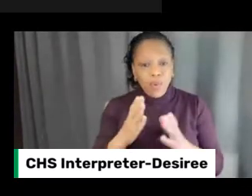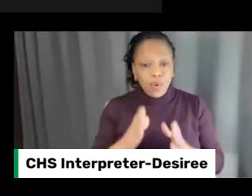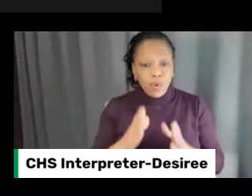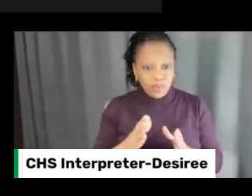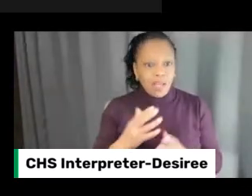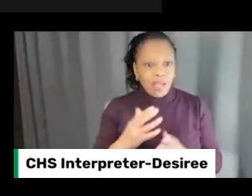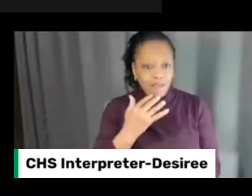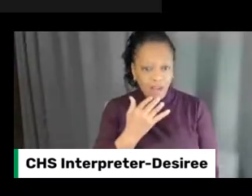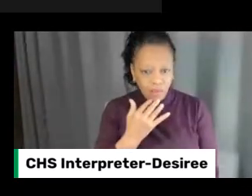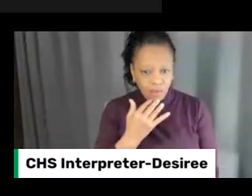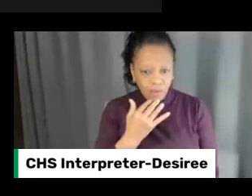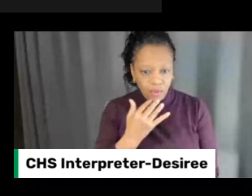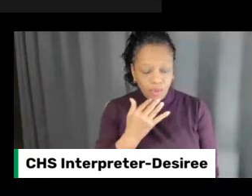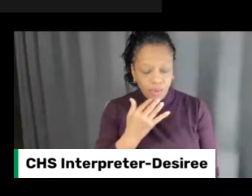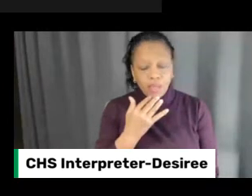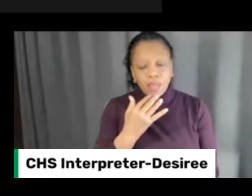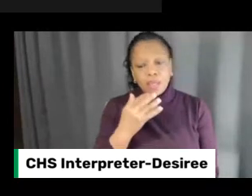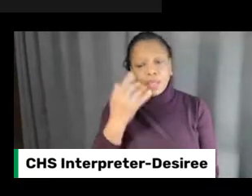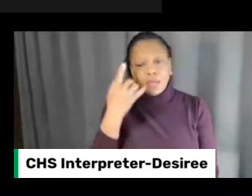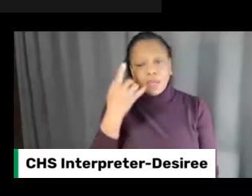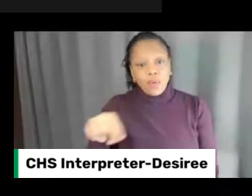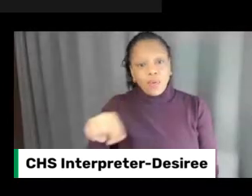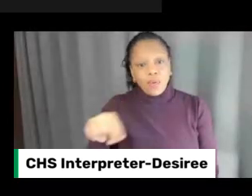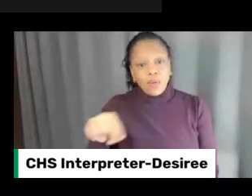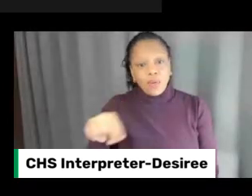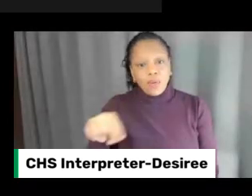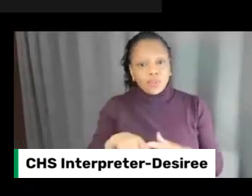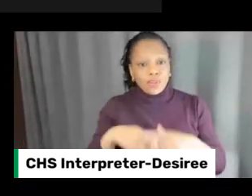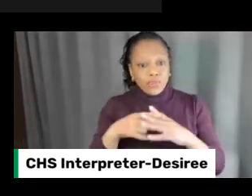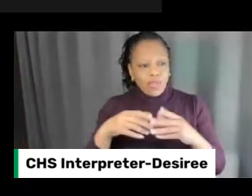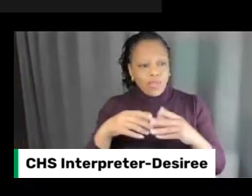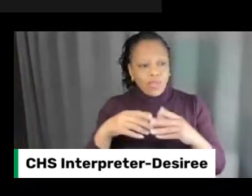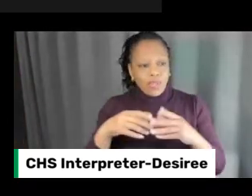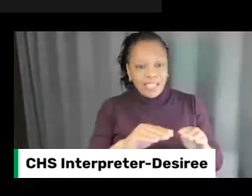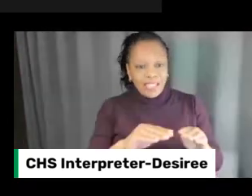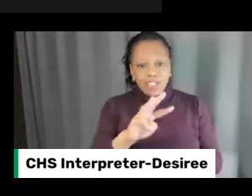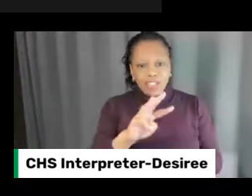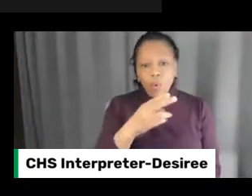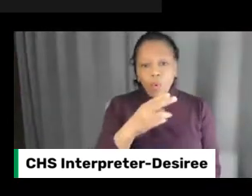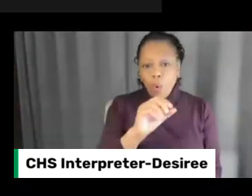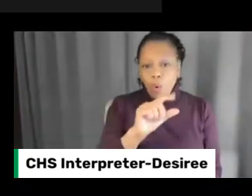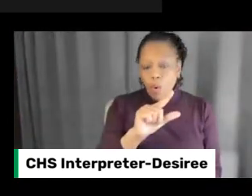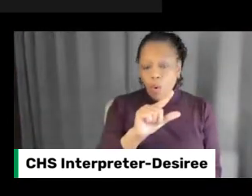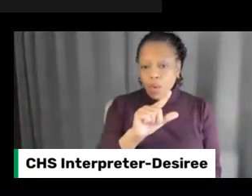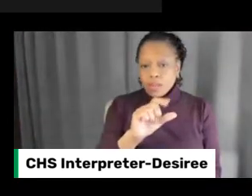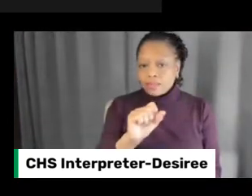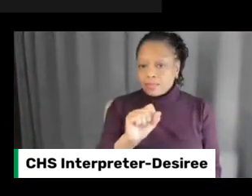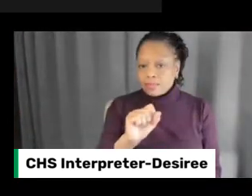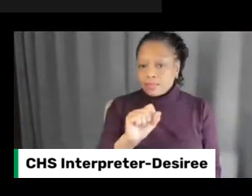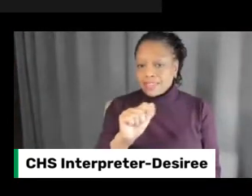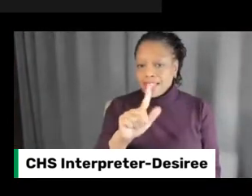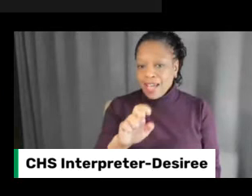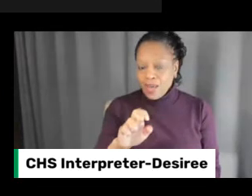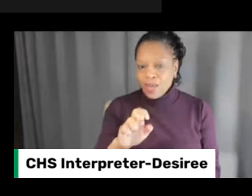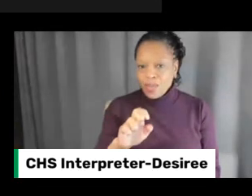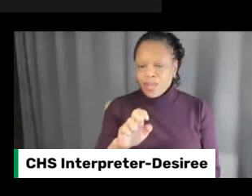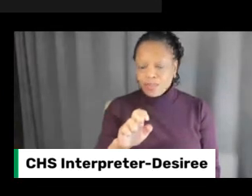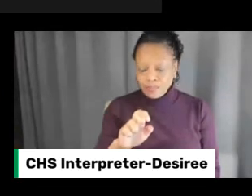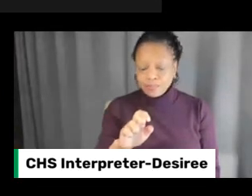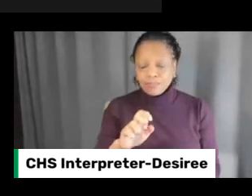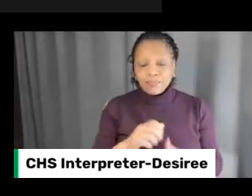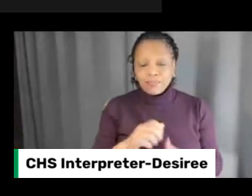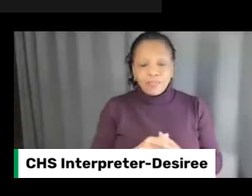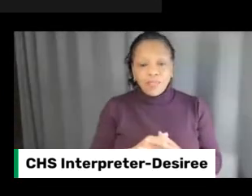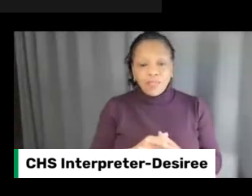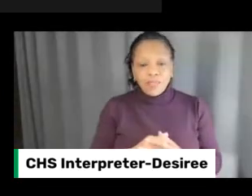producers to start selling into wholesale and institutional market channels. This is something that really needs to